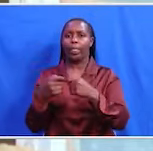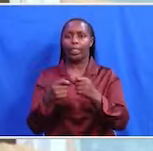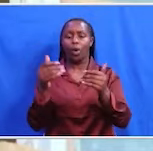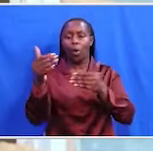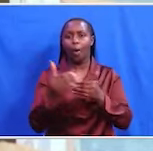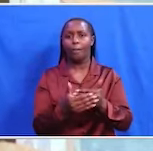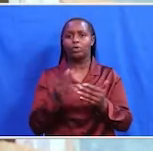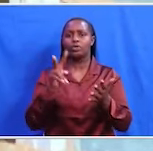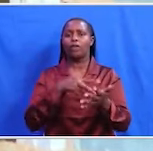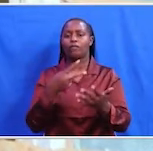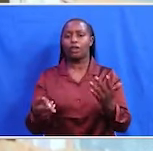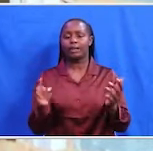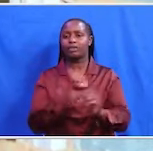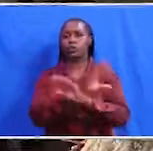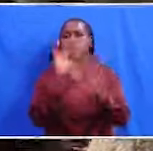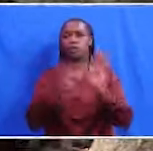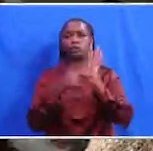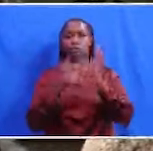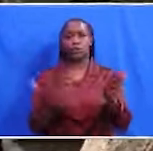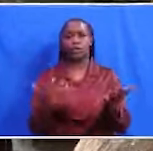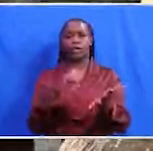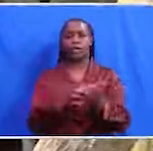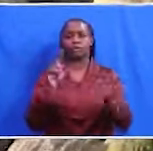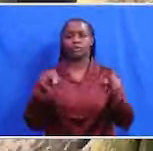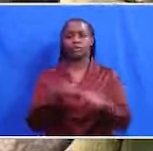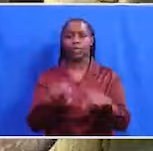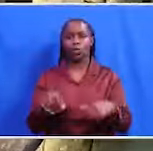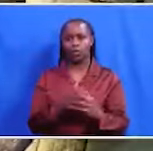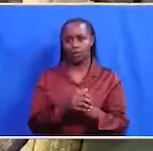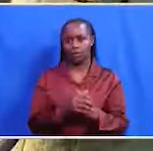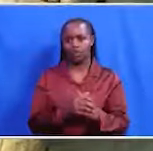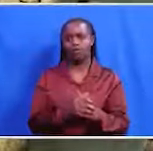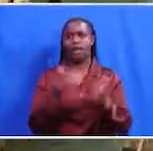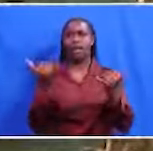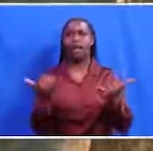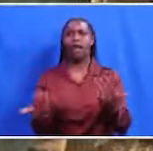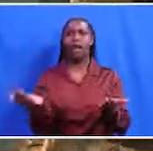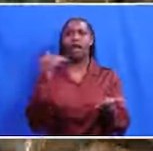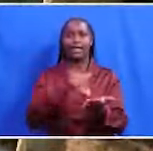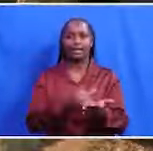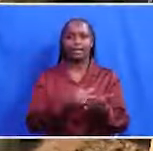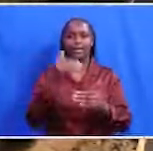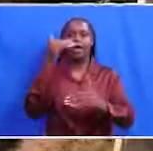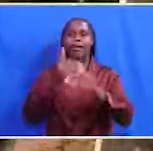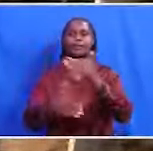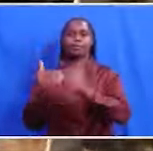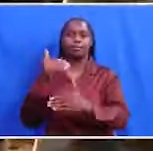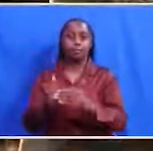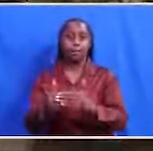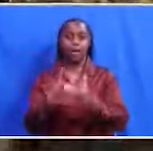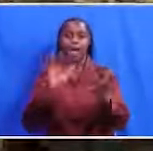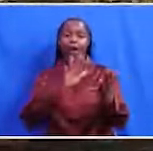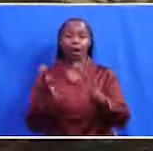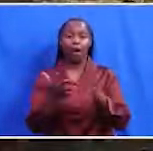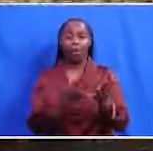a clear indication of the rot. Forget the gate and the dilapidated infrastructure. The